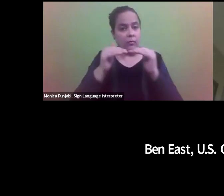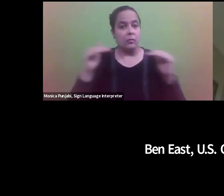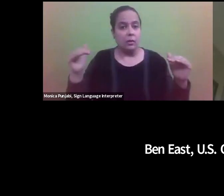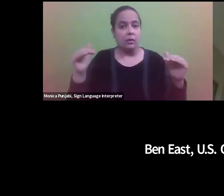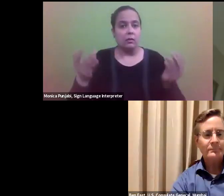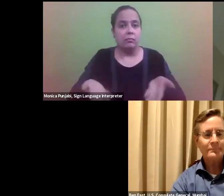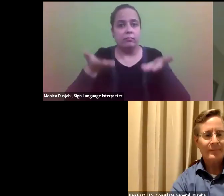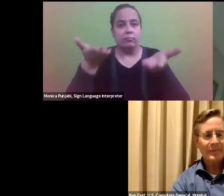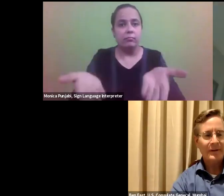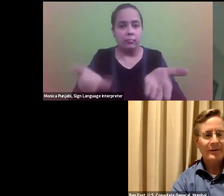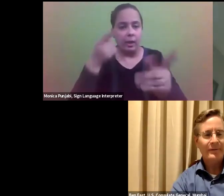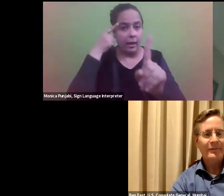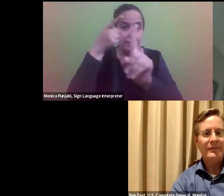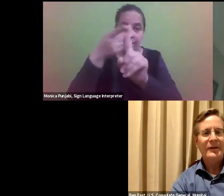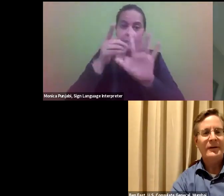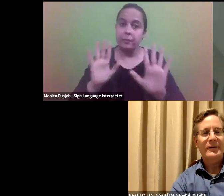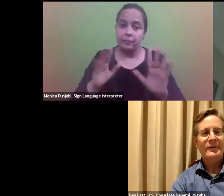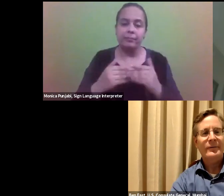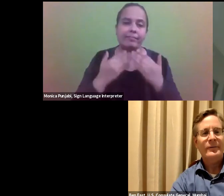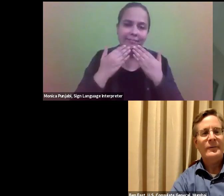to you. Thank you.